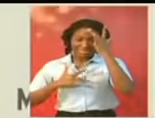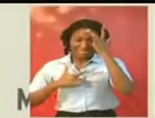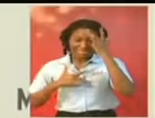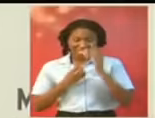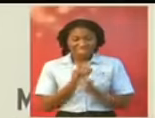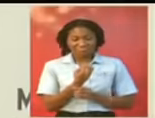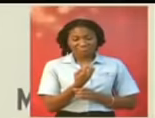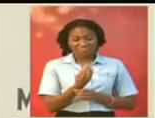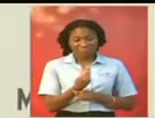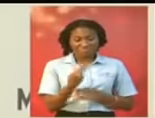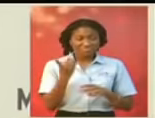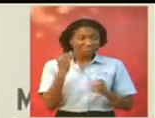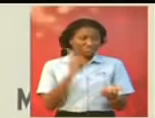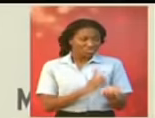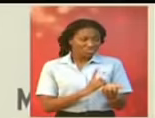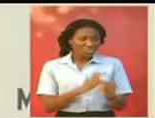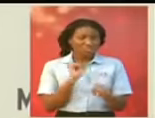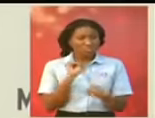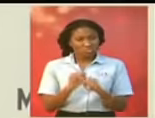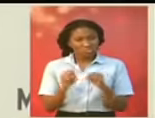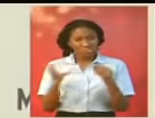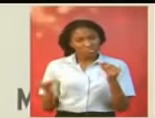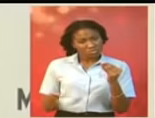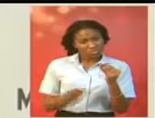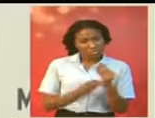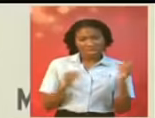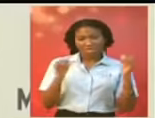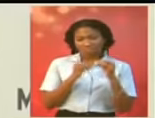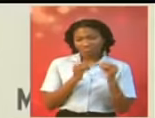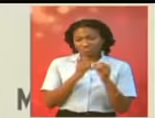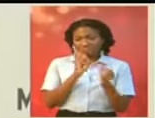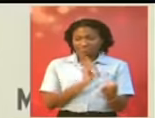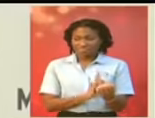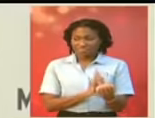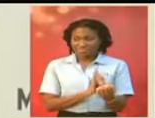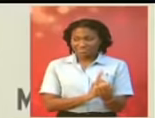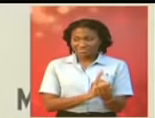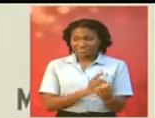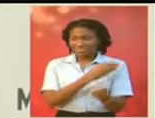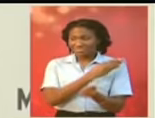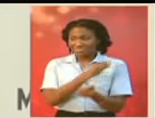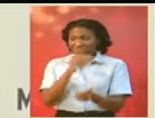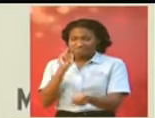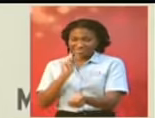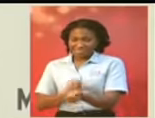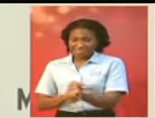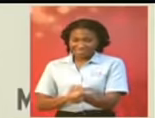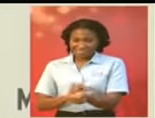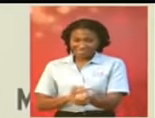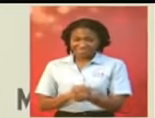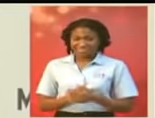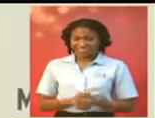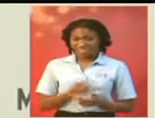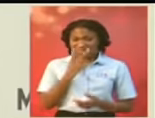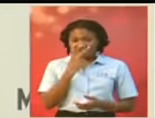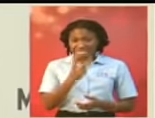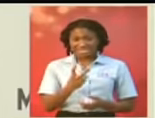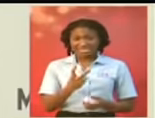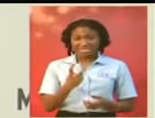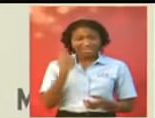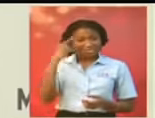say, for our Elderly Express experience, which has seen thousands of